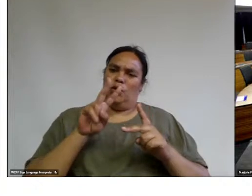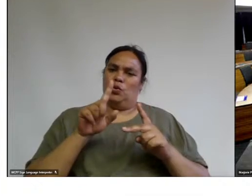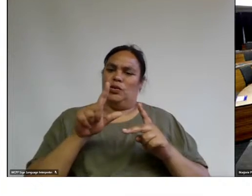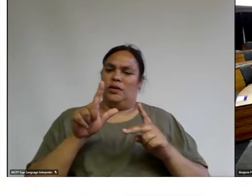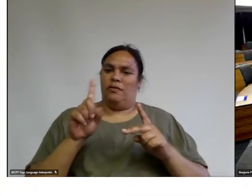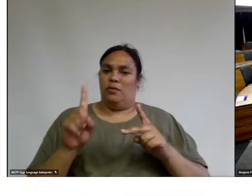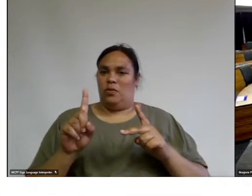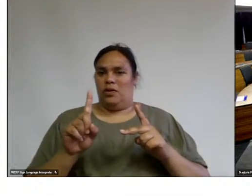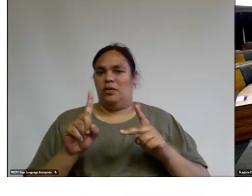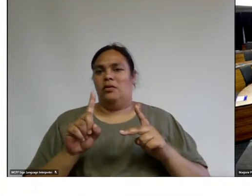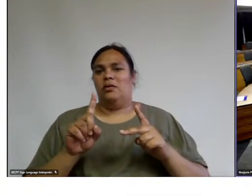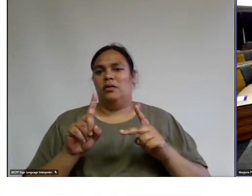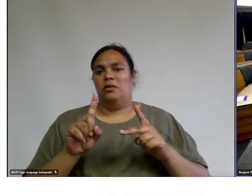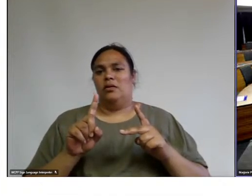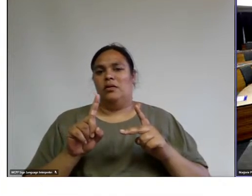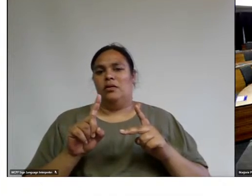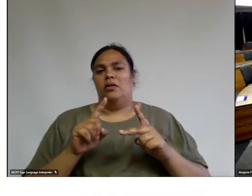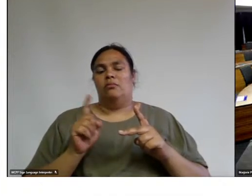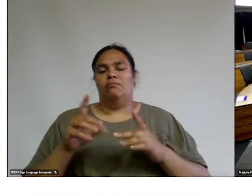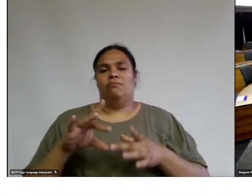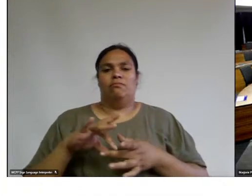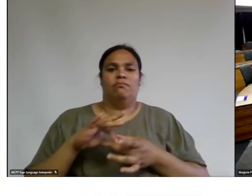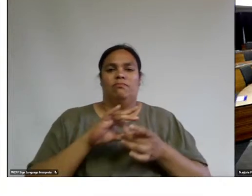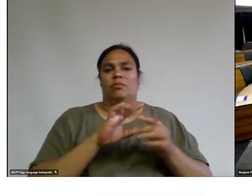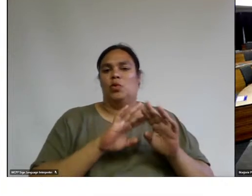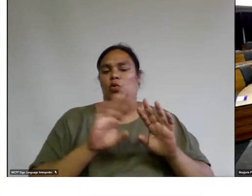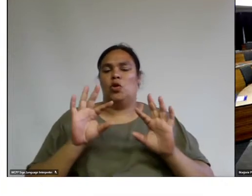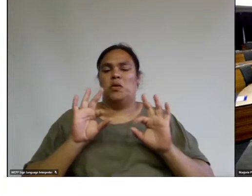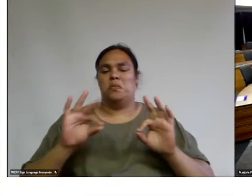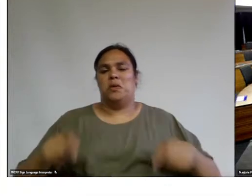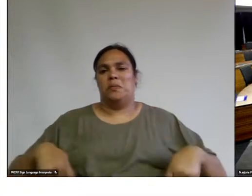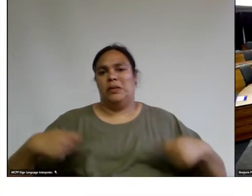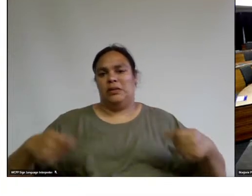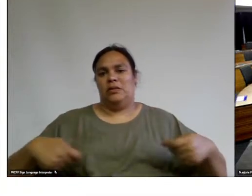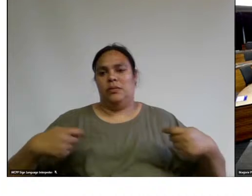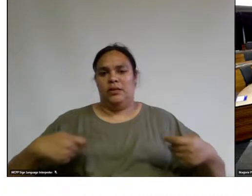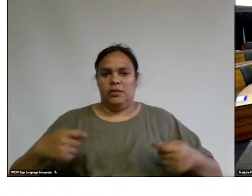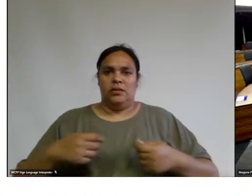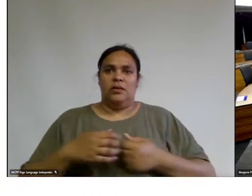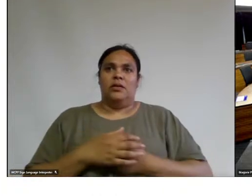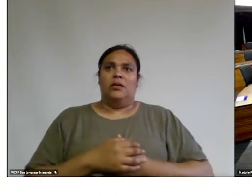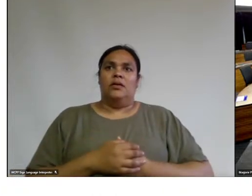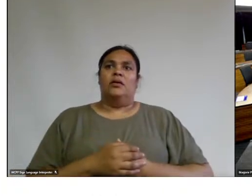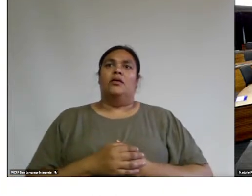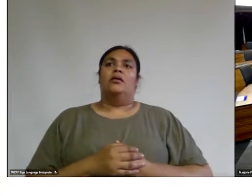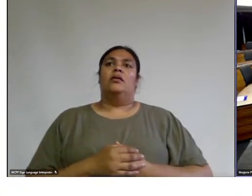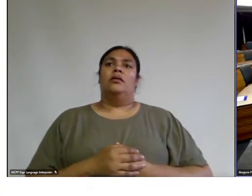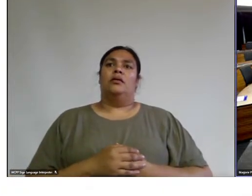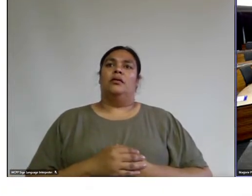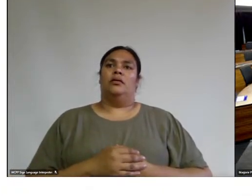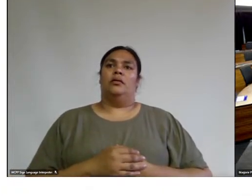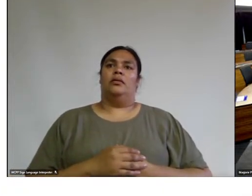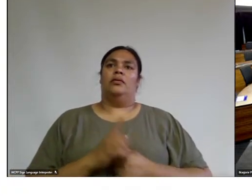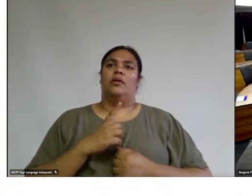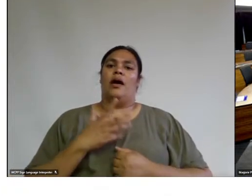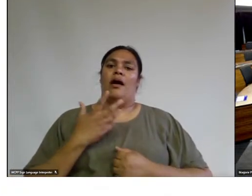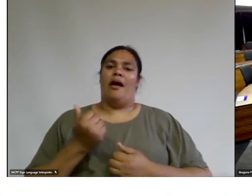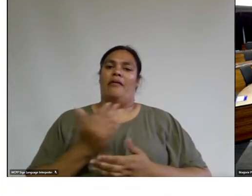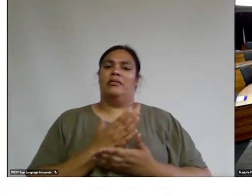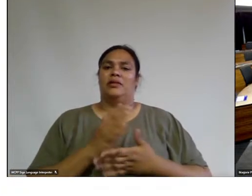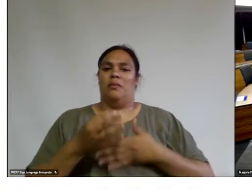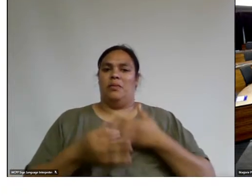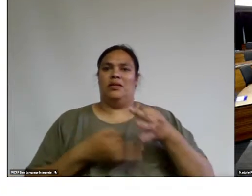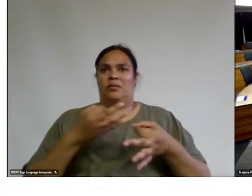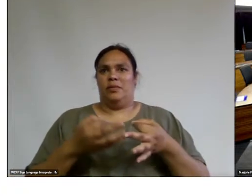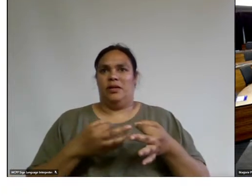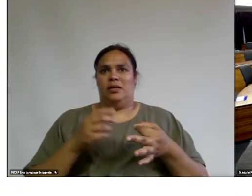271, in relation to irregular expenditure, there's certainly an explanation